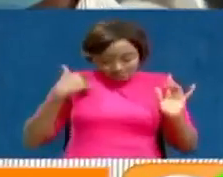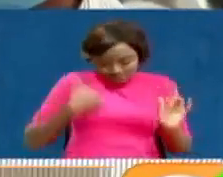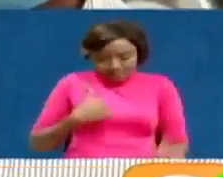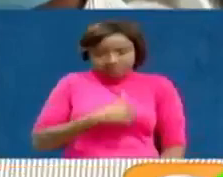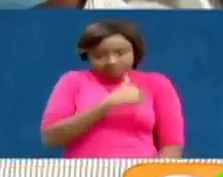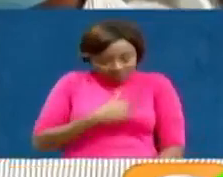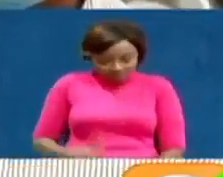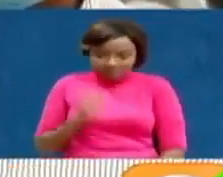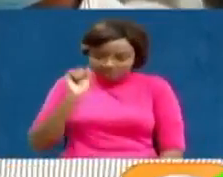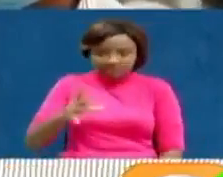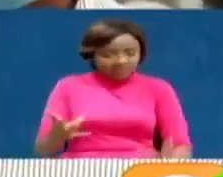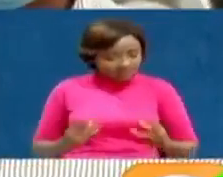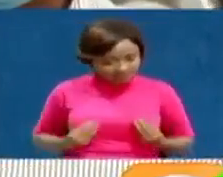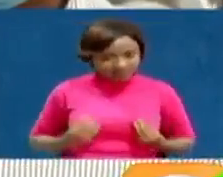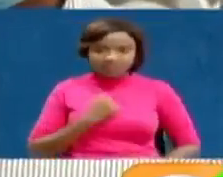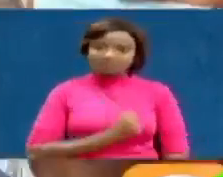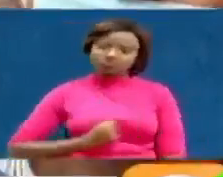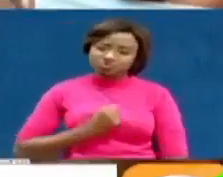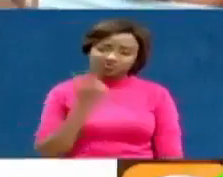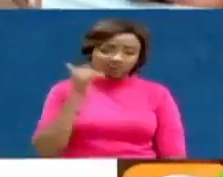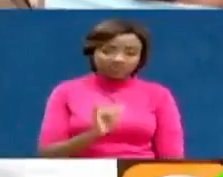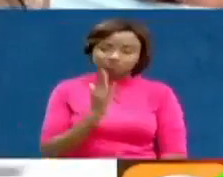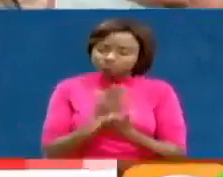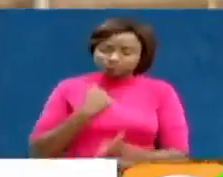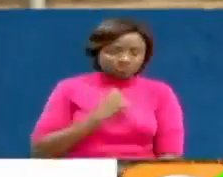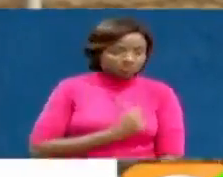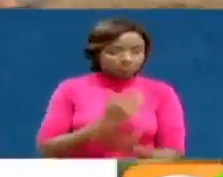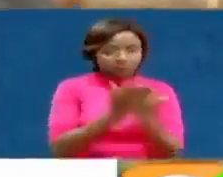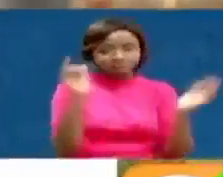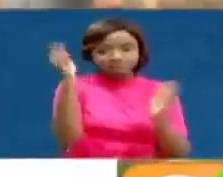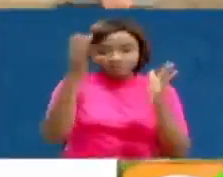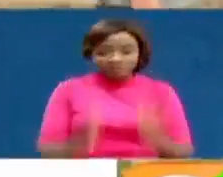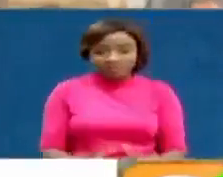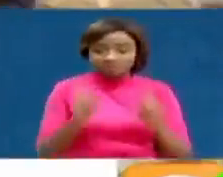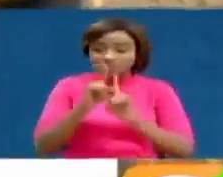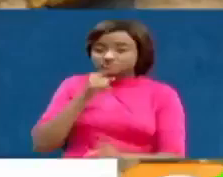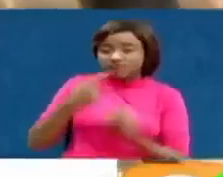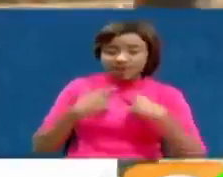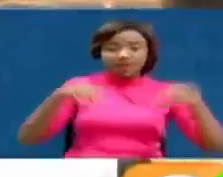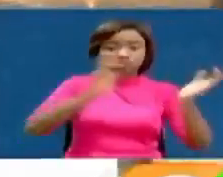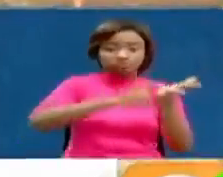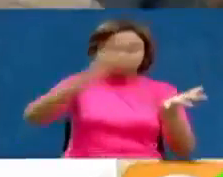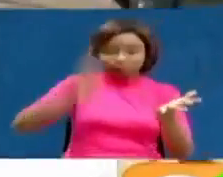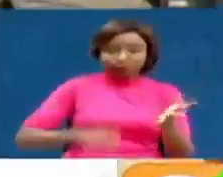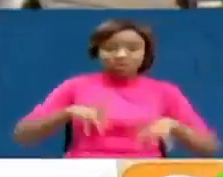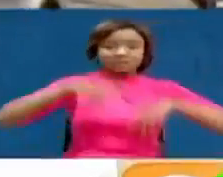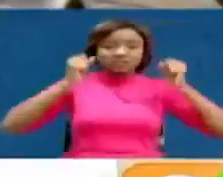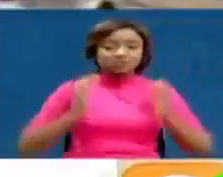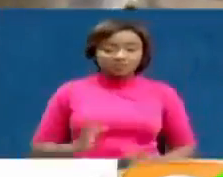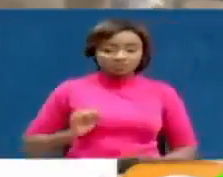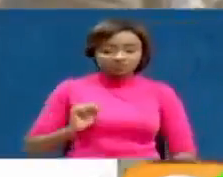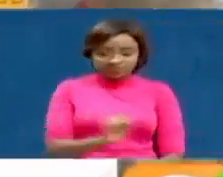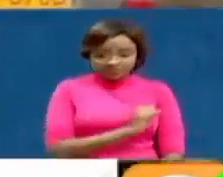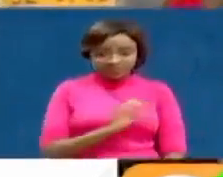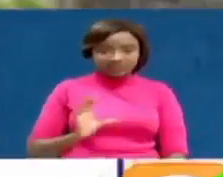wrong on that one, and I agree. And I'm sorry for that. I apologize to Kenya. Sakaja also announced his resignation as the chair of the